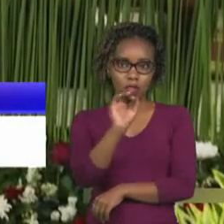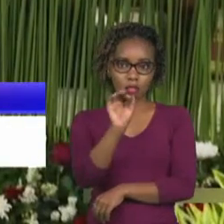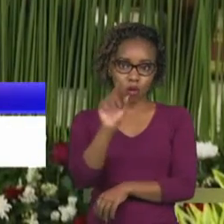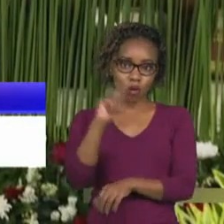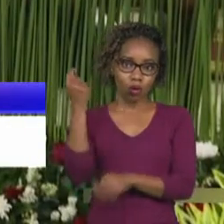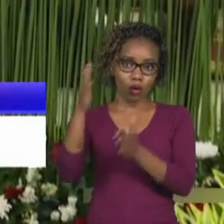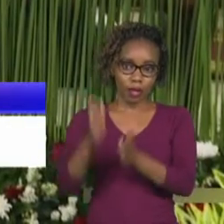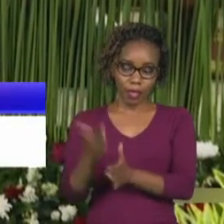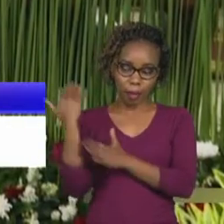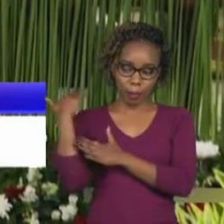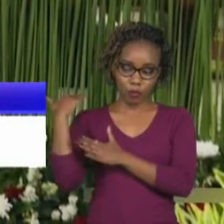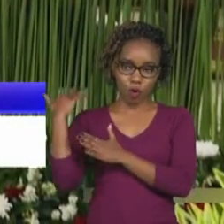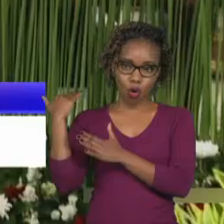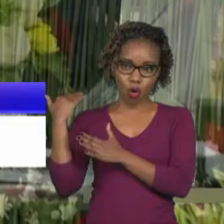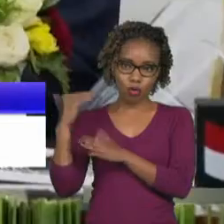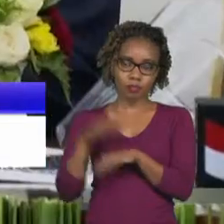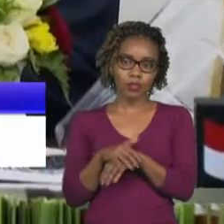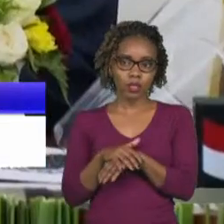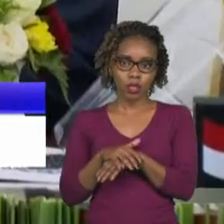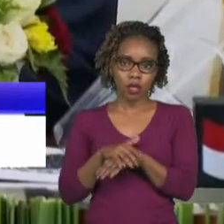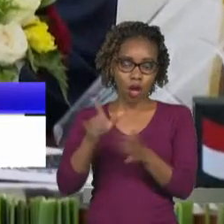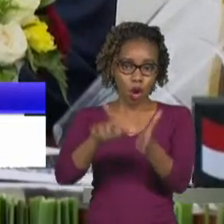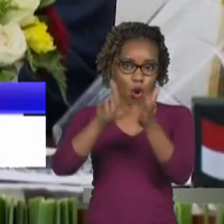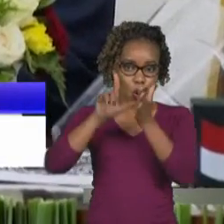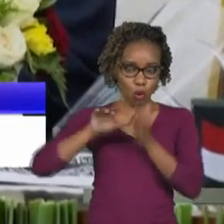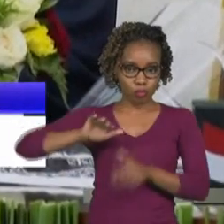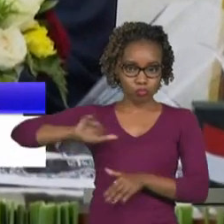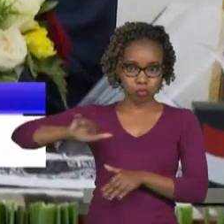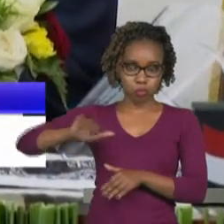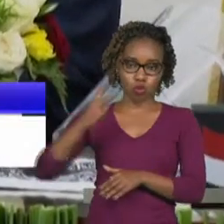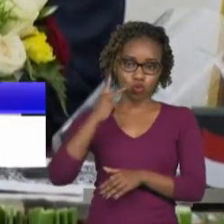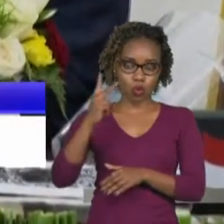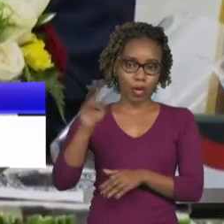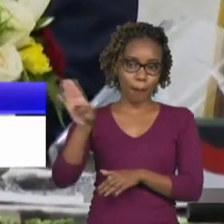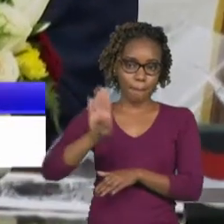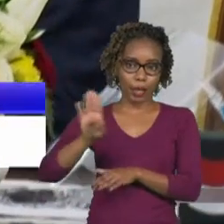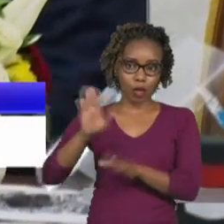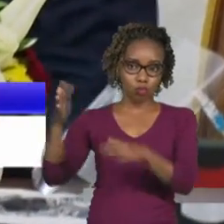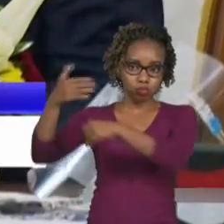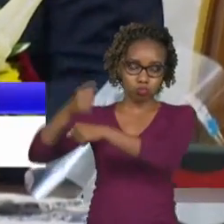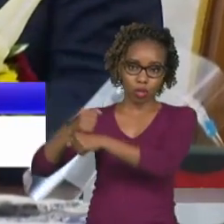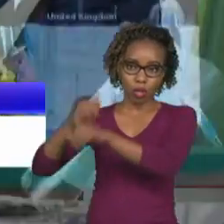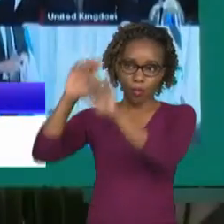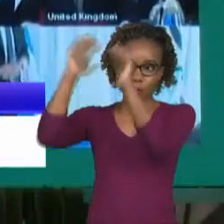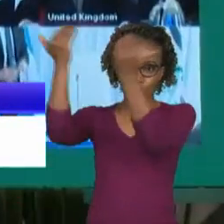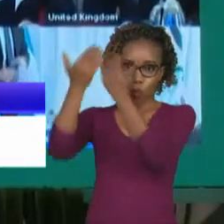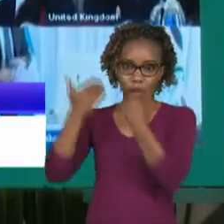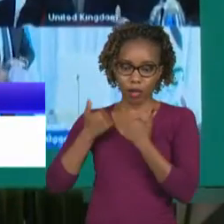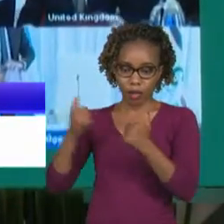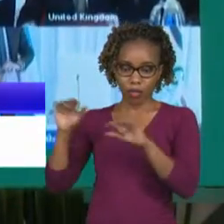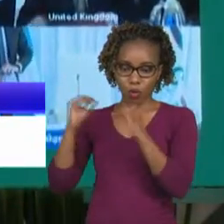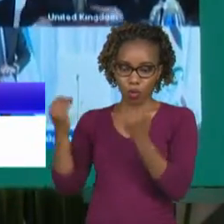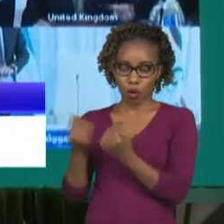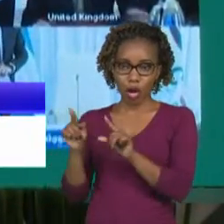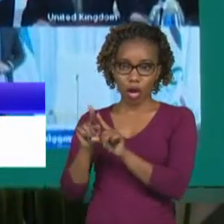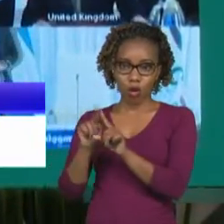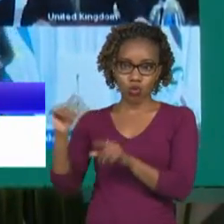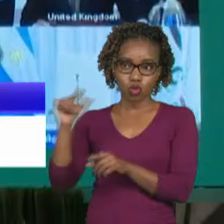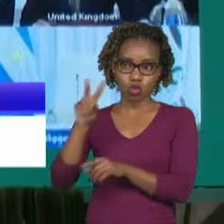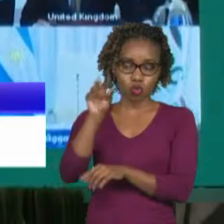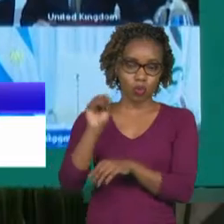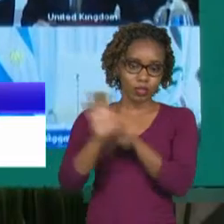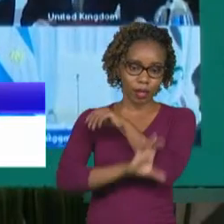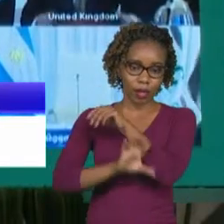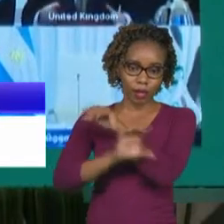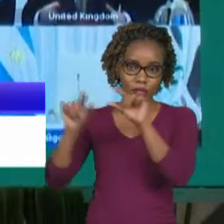been invited to accept the debt relief, a $200 billion initiative by the World Health Organization and the G20 country groups